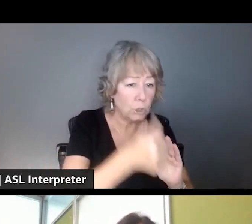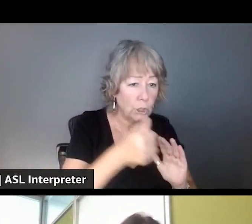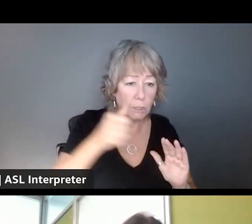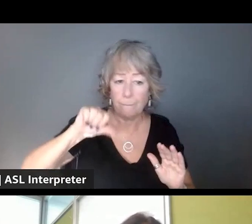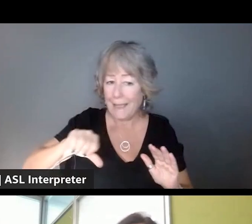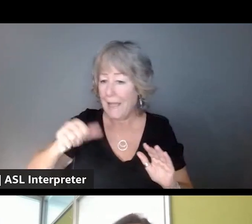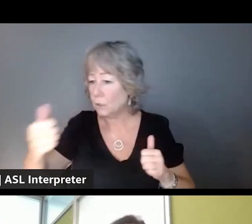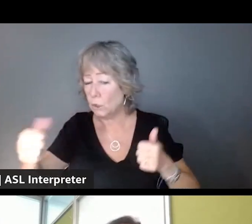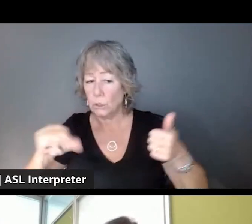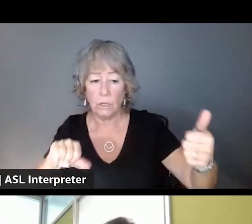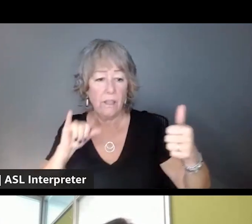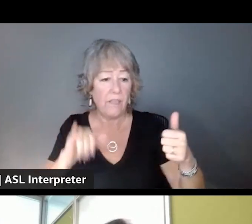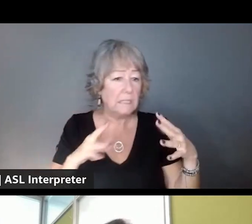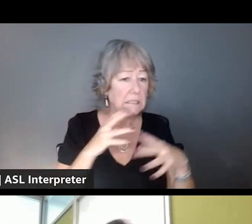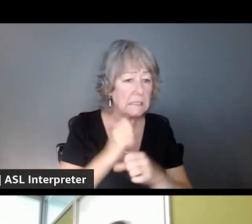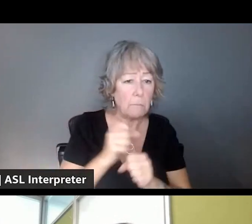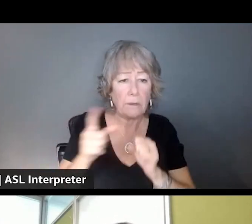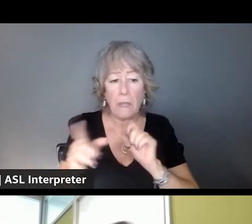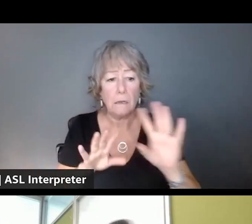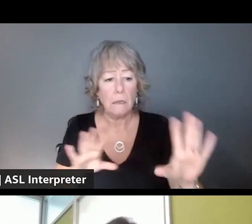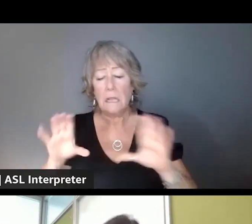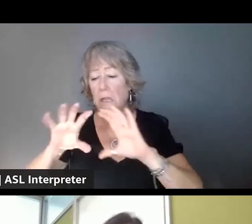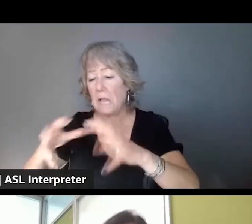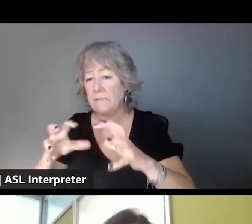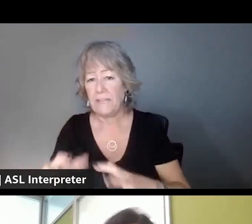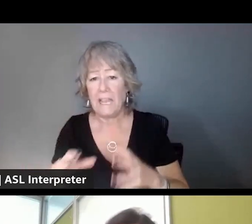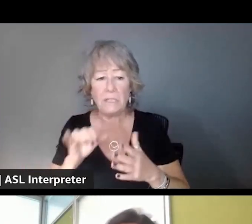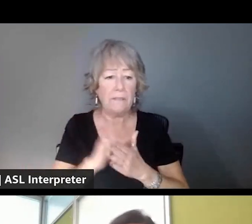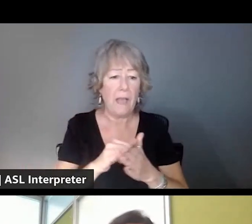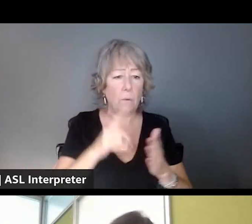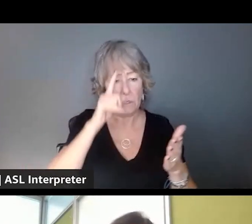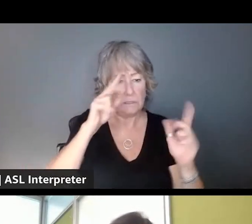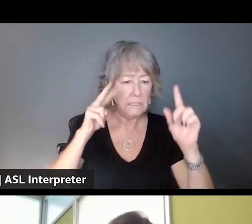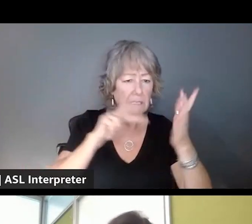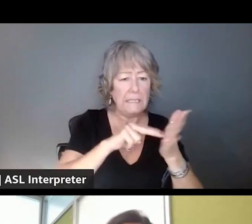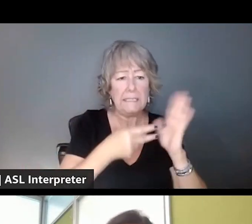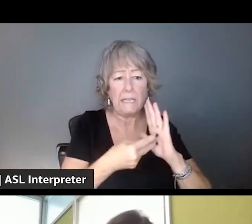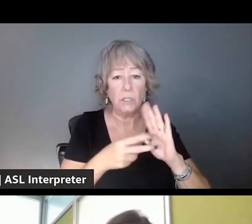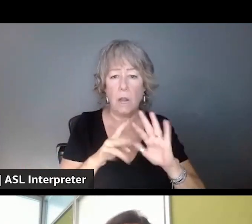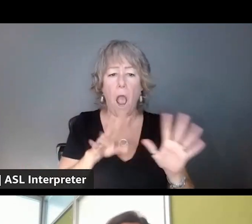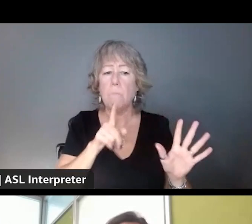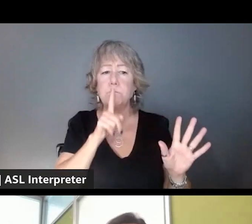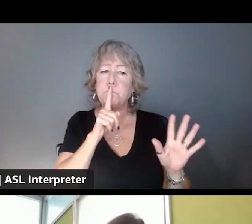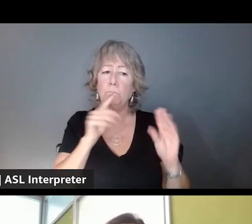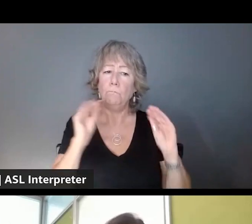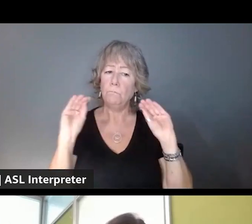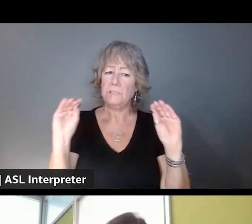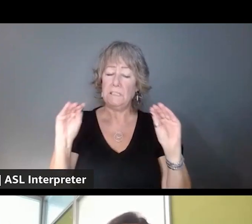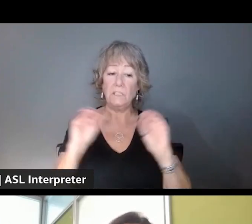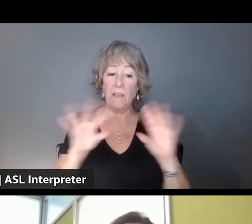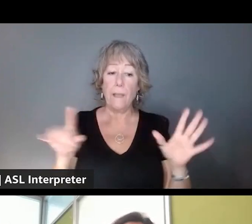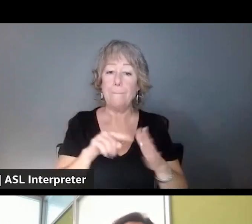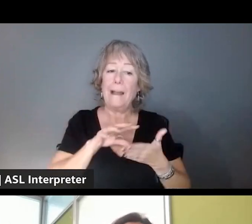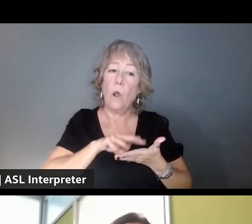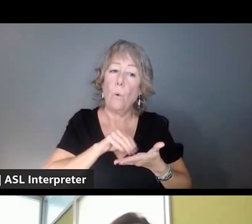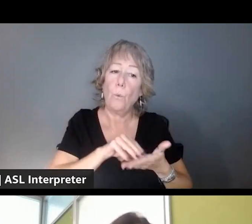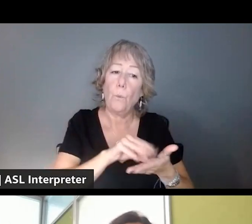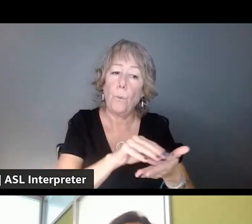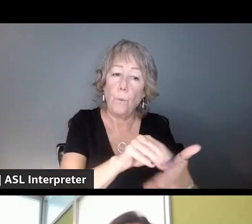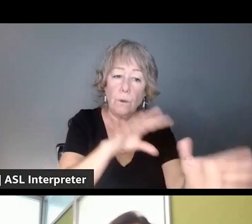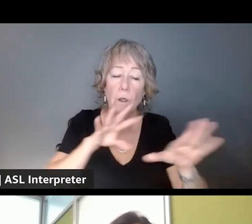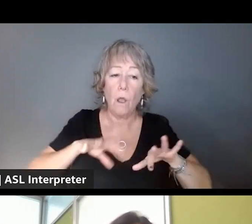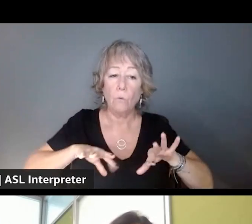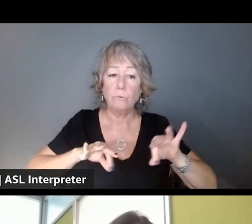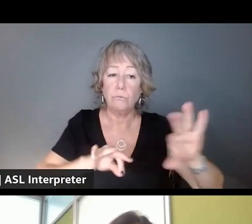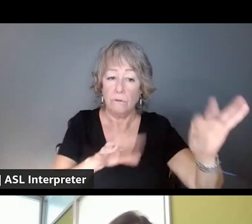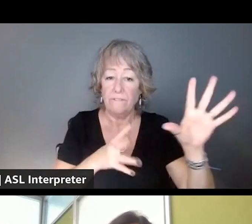was summarization, this was classification, this was intent. You didn't teach it, but it learns a lot. And so what's different